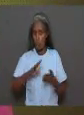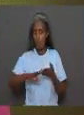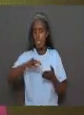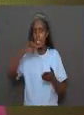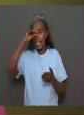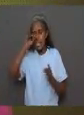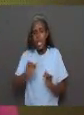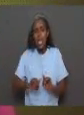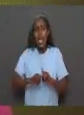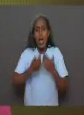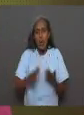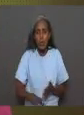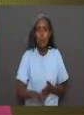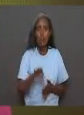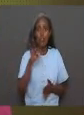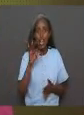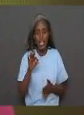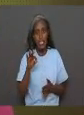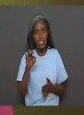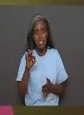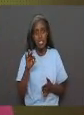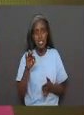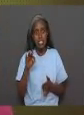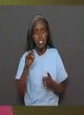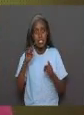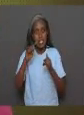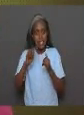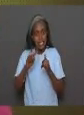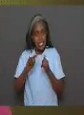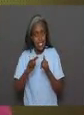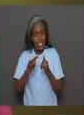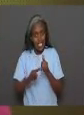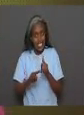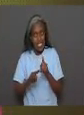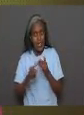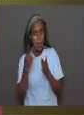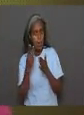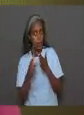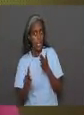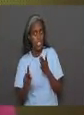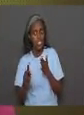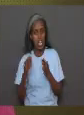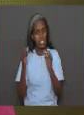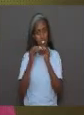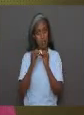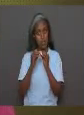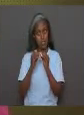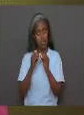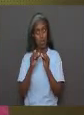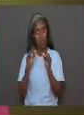learning how to find the nth partial sum of a